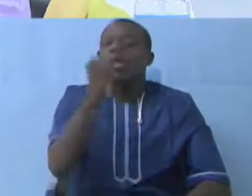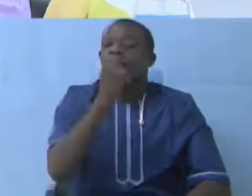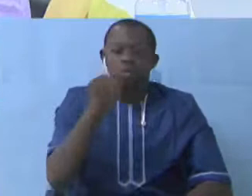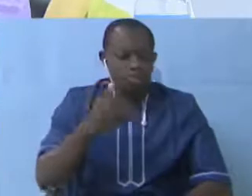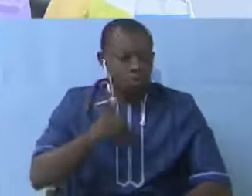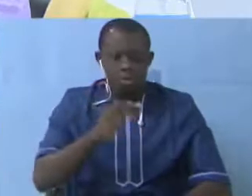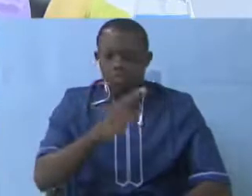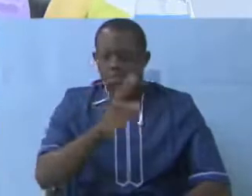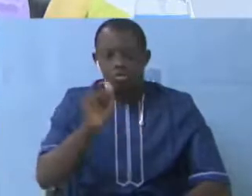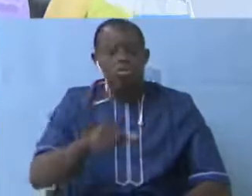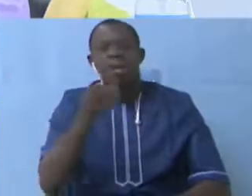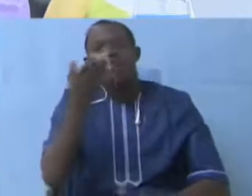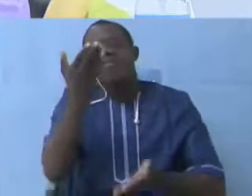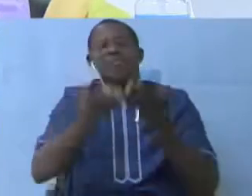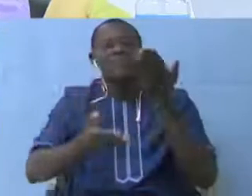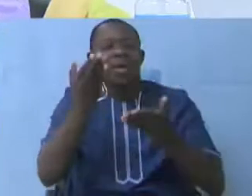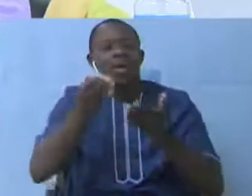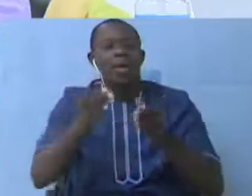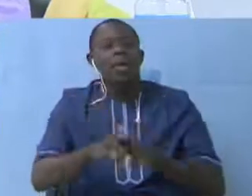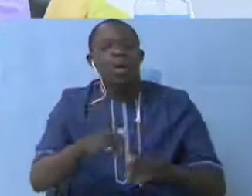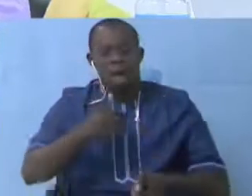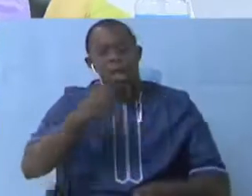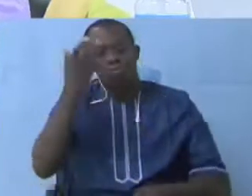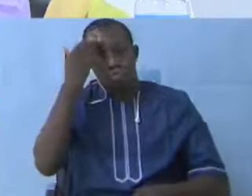few advisors, so I want to leave it at that.